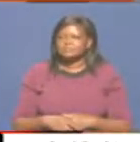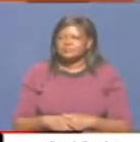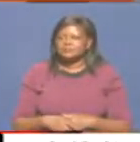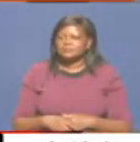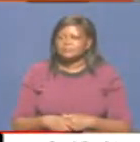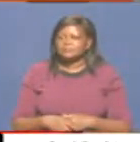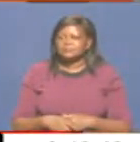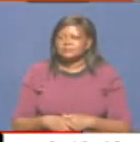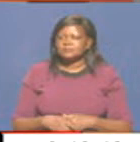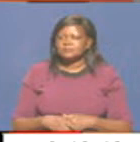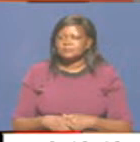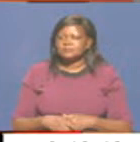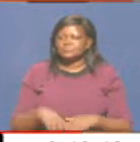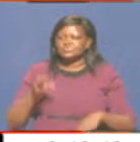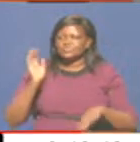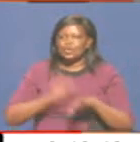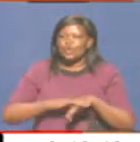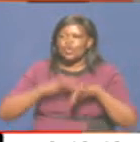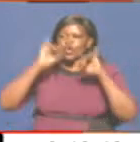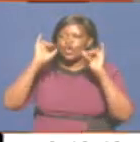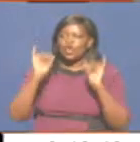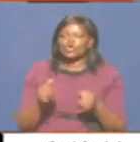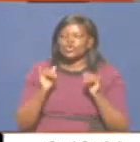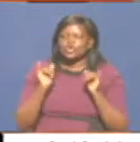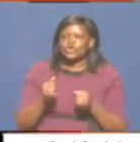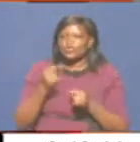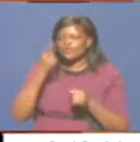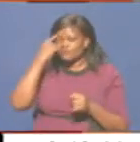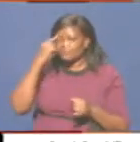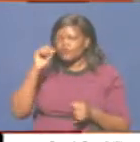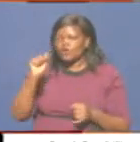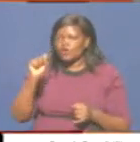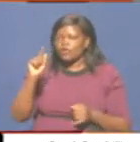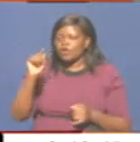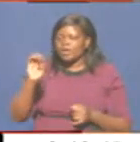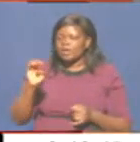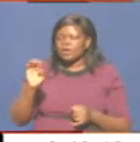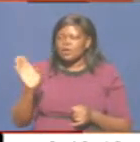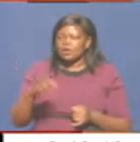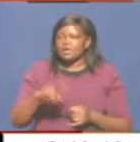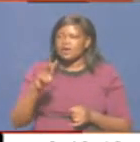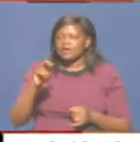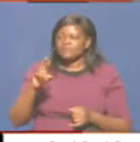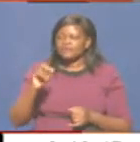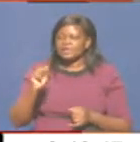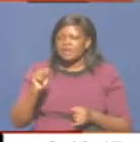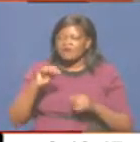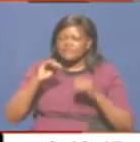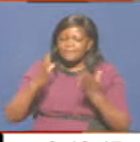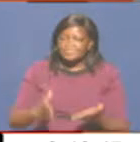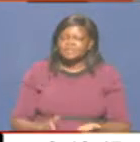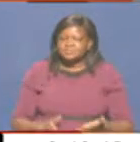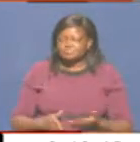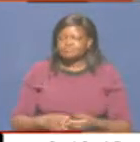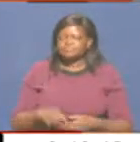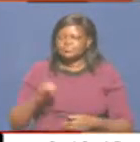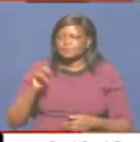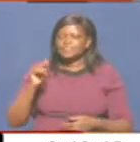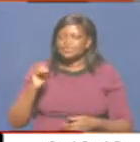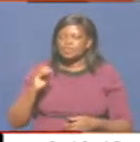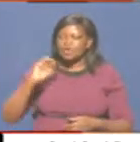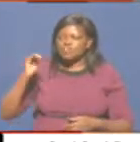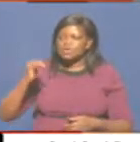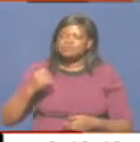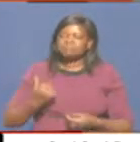Now some good news for aloe vera farmers, and aloe vera farming in Baringo County has received a major